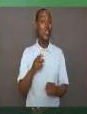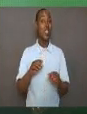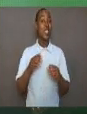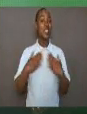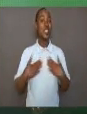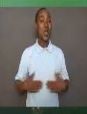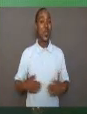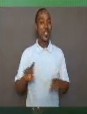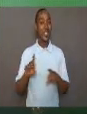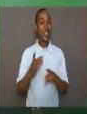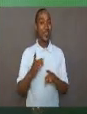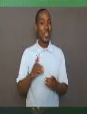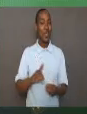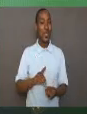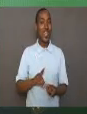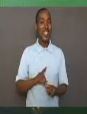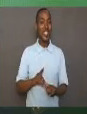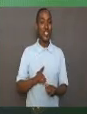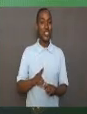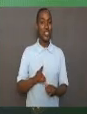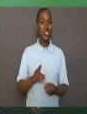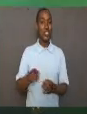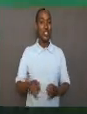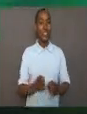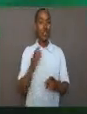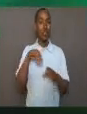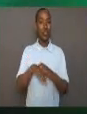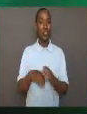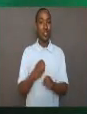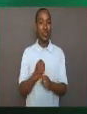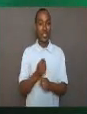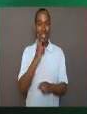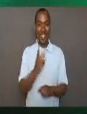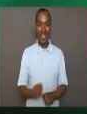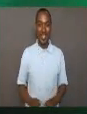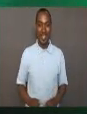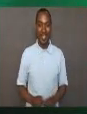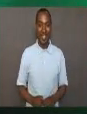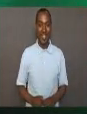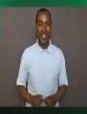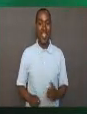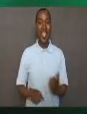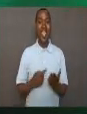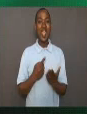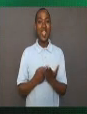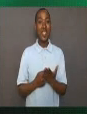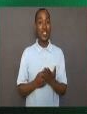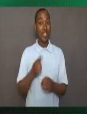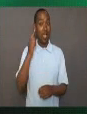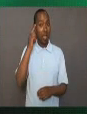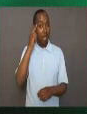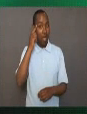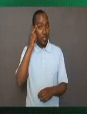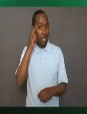body involved in the digestive system. If you will turn your attention to